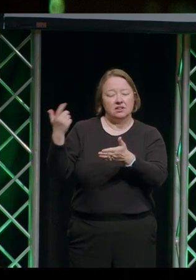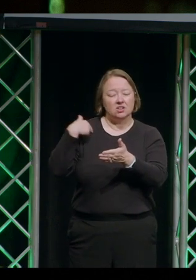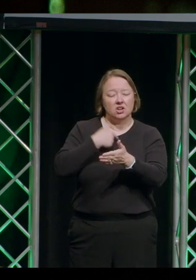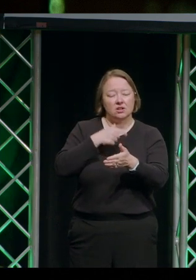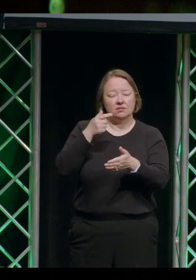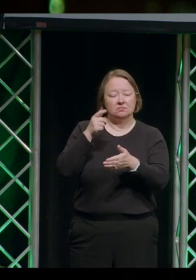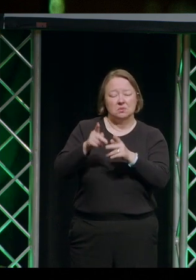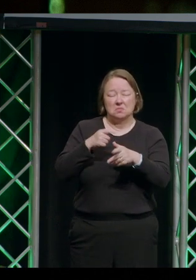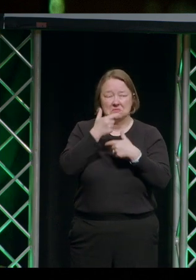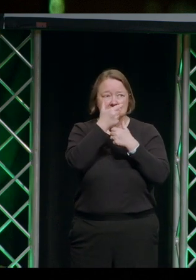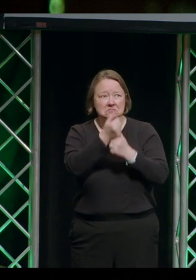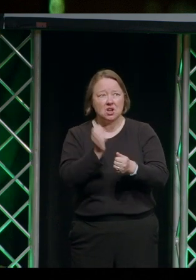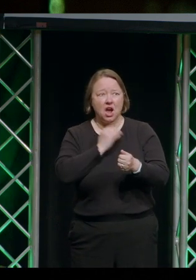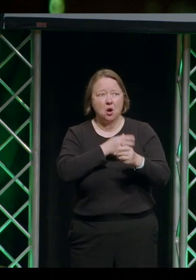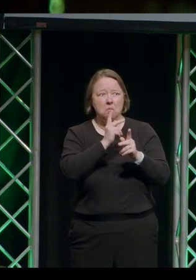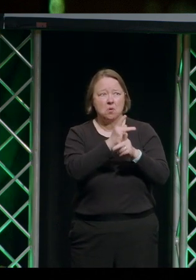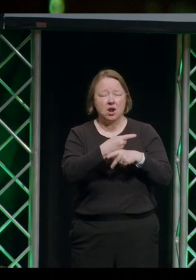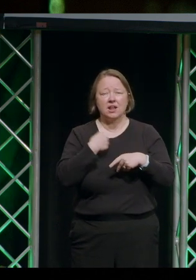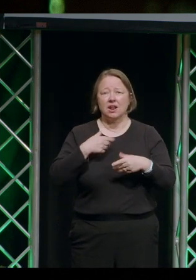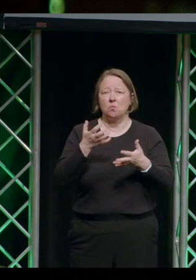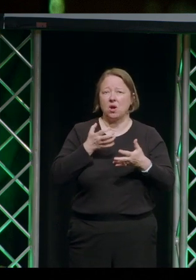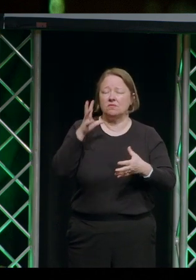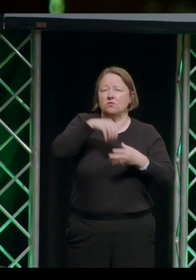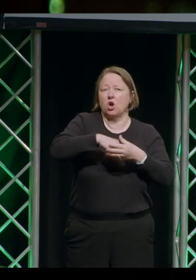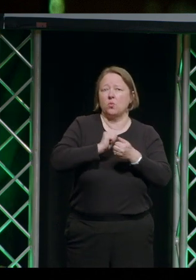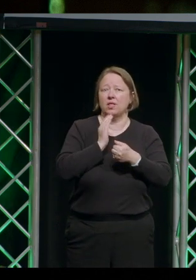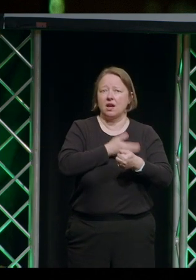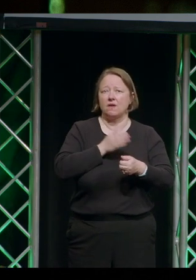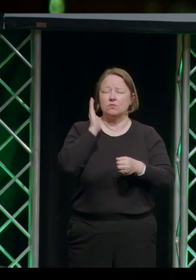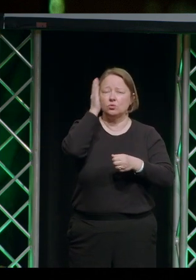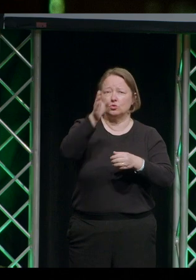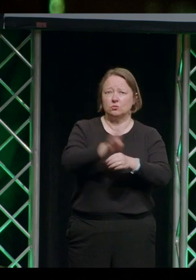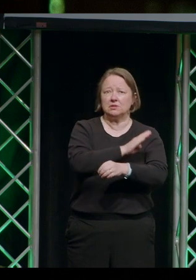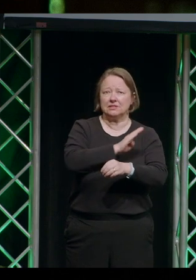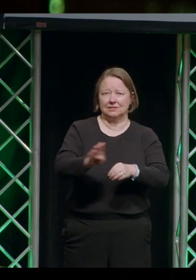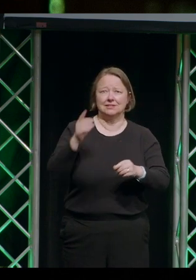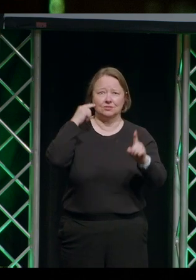in our product and are willing to participate in future business endeavors.